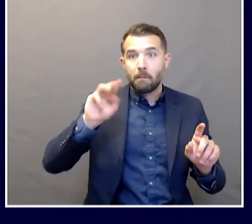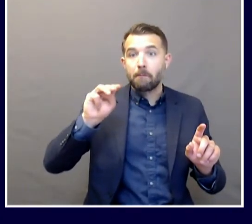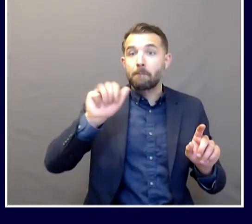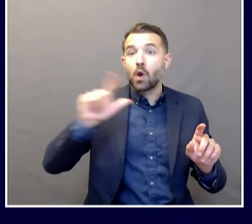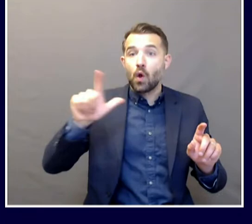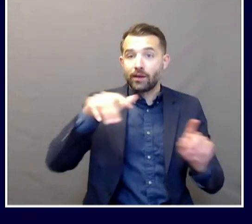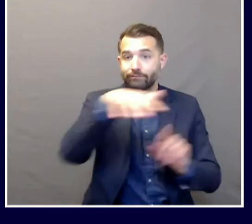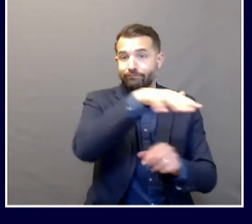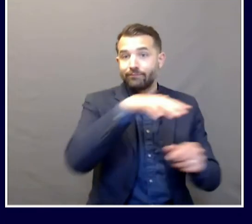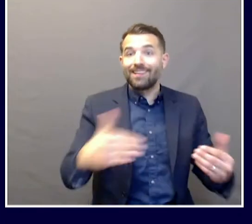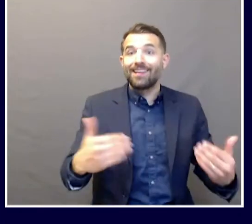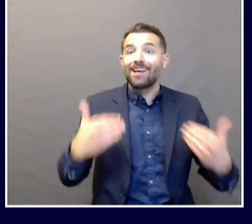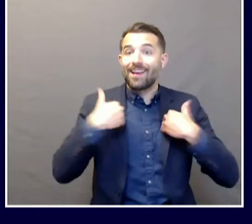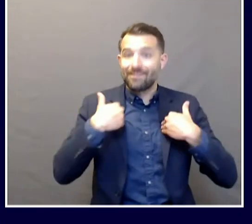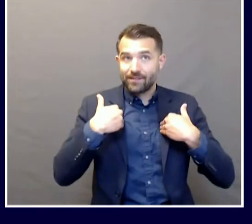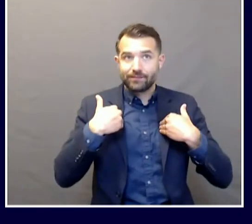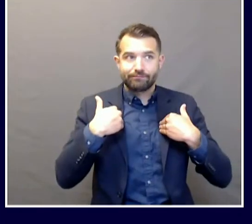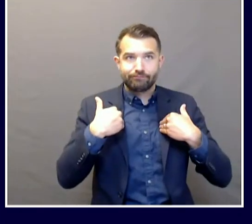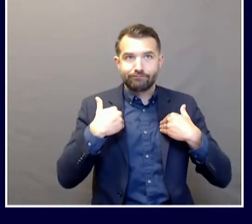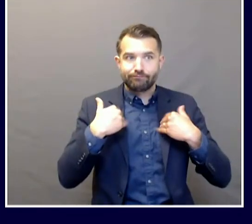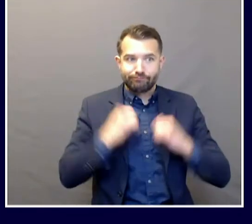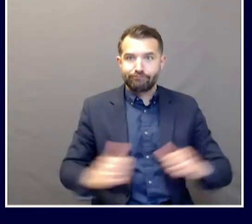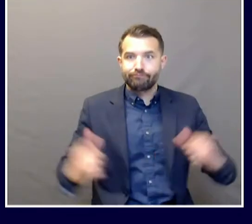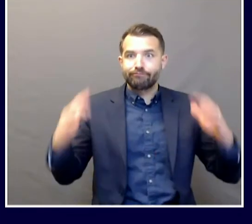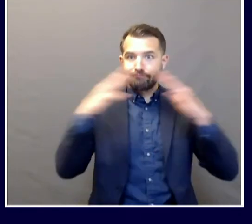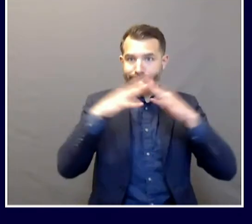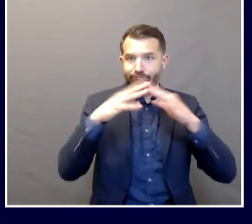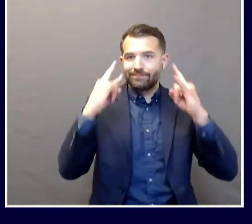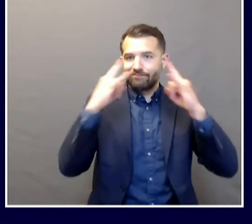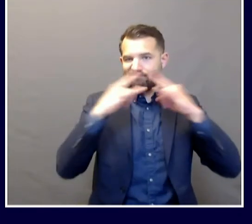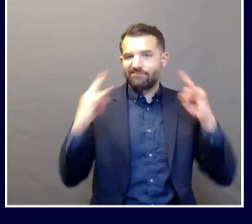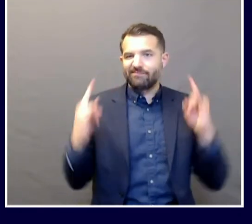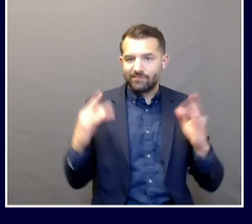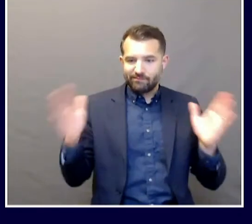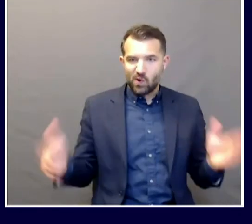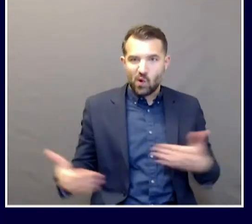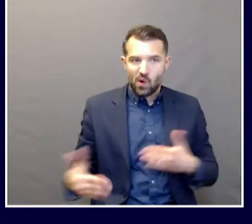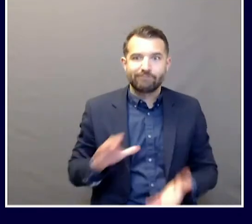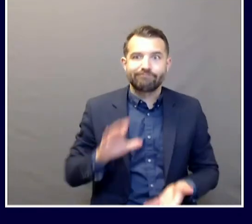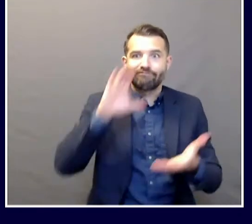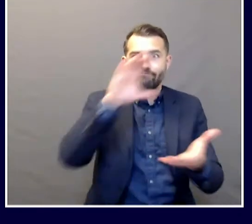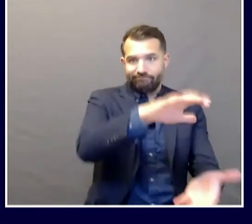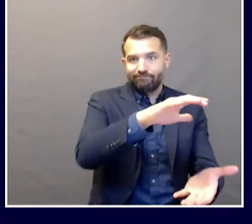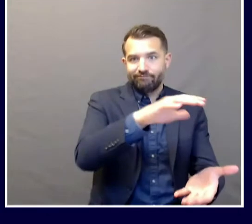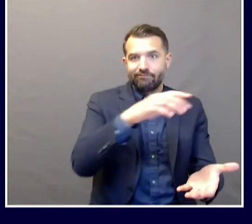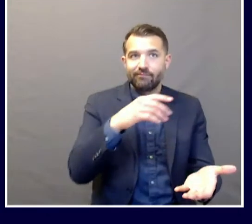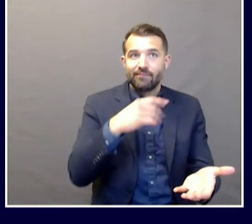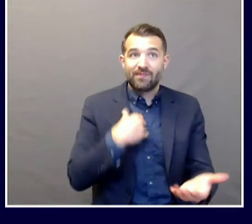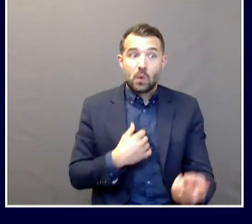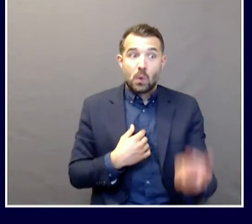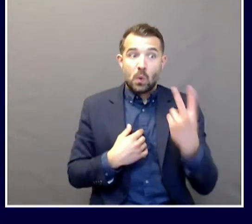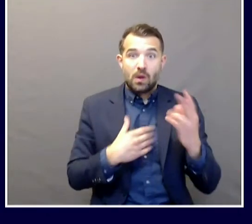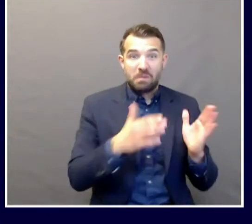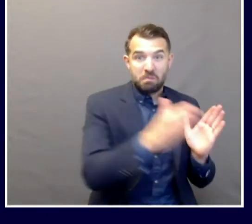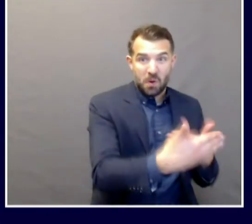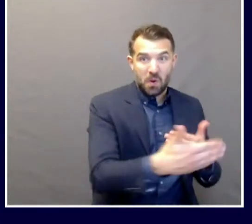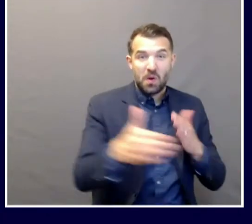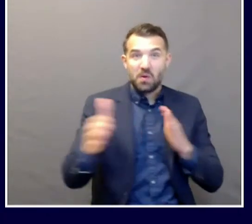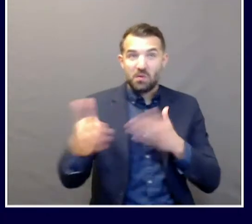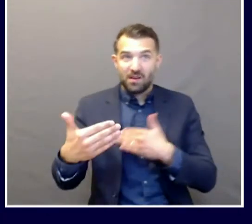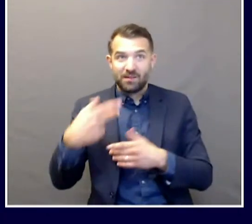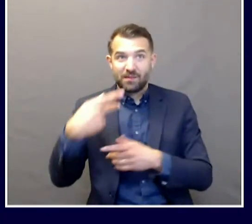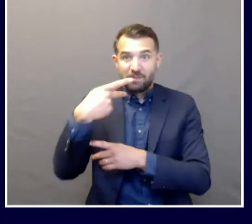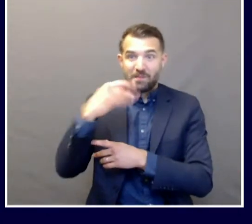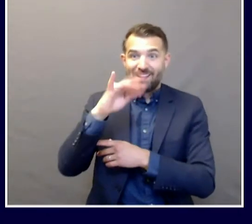needed. They have been pretty regularly getting 2 trays of Pfizer vaccine, so about